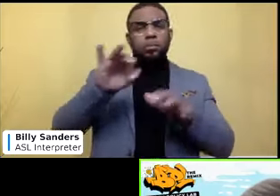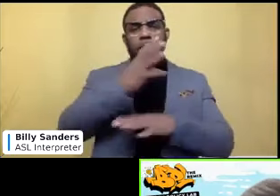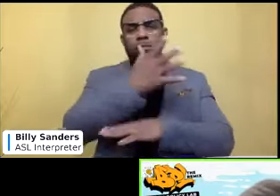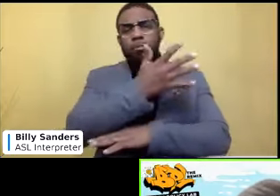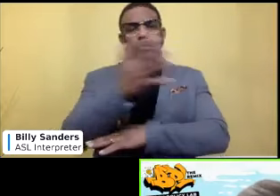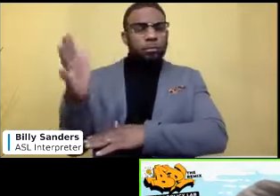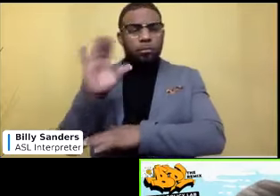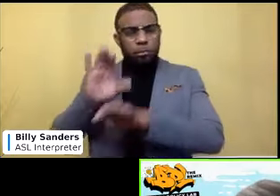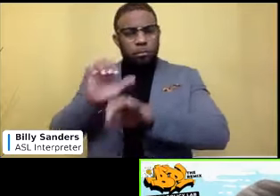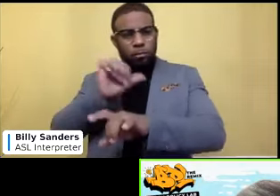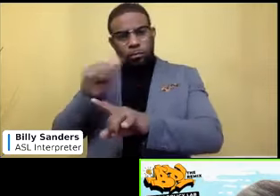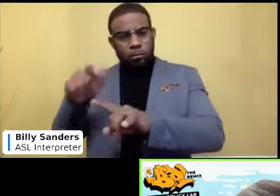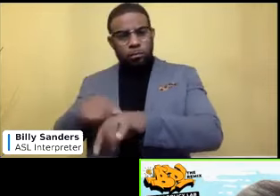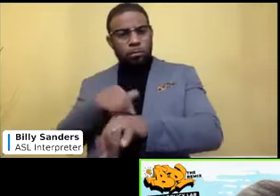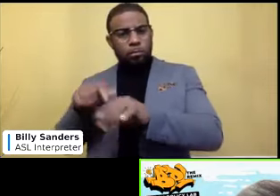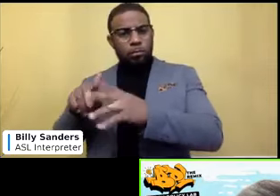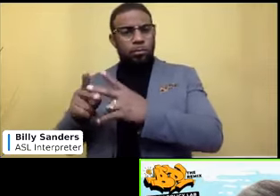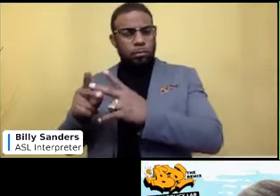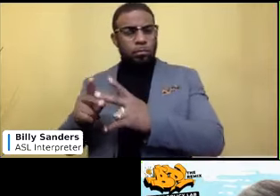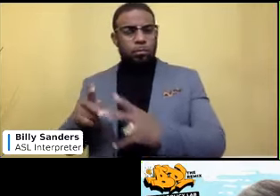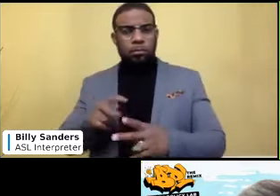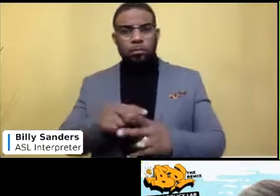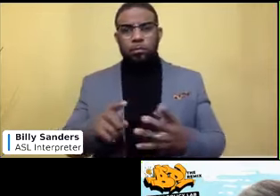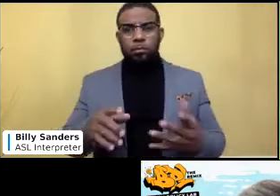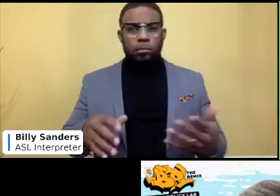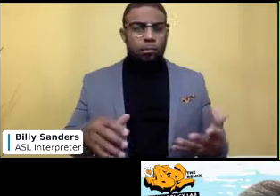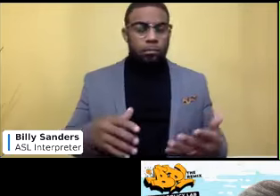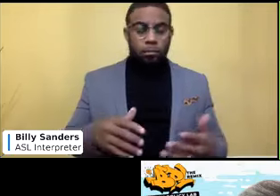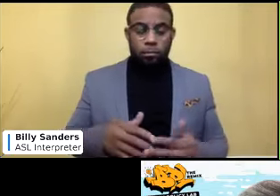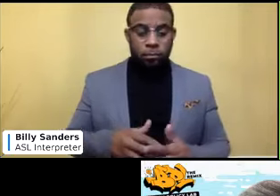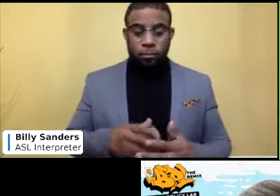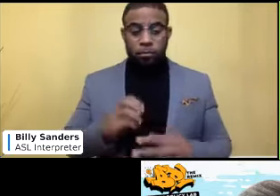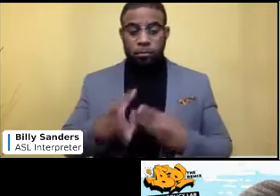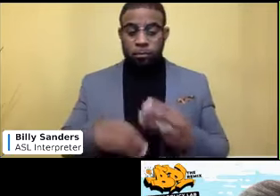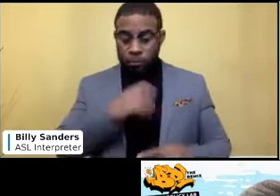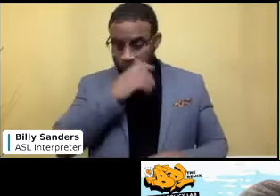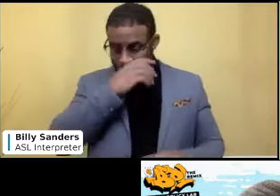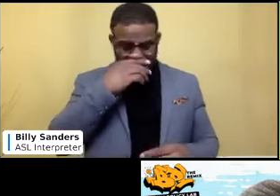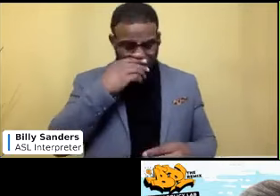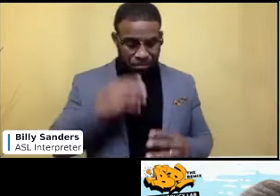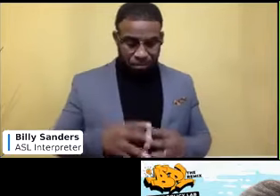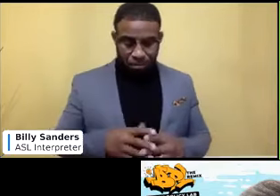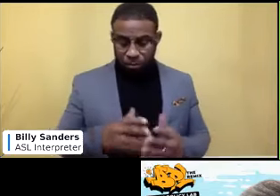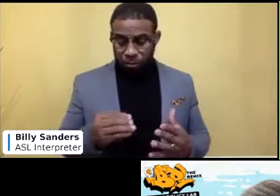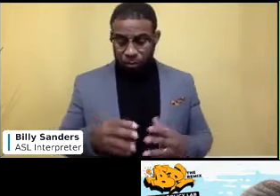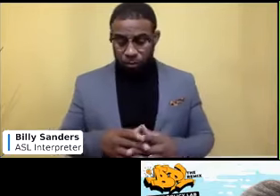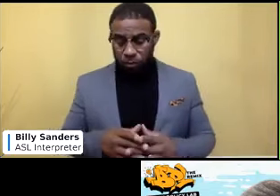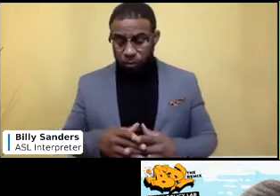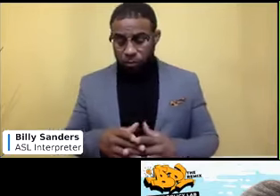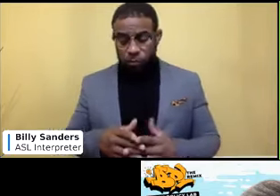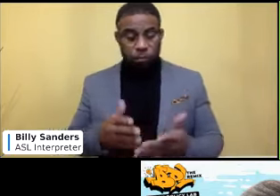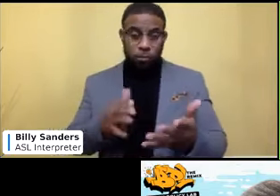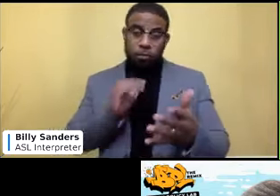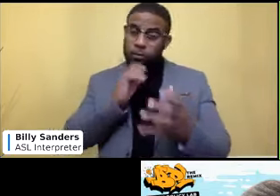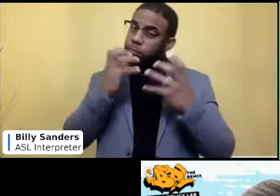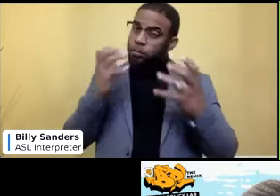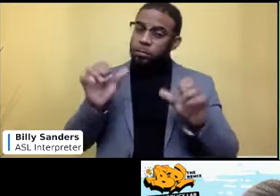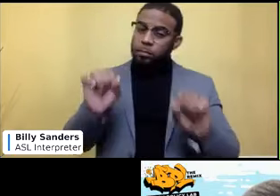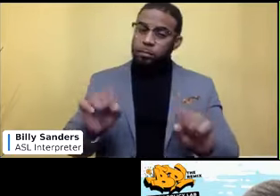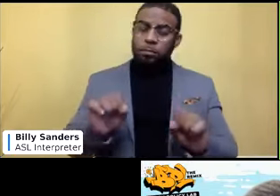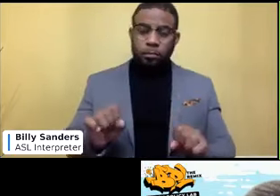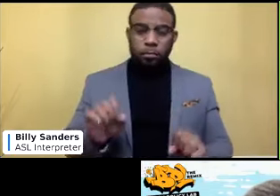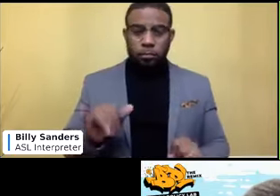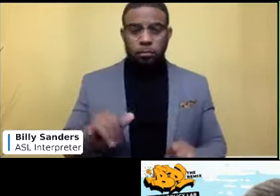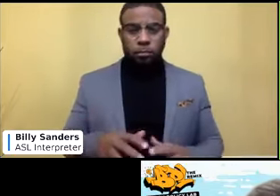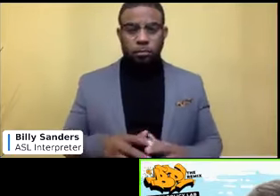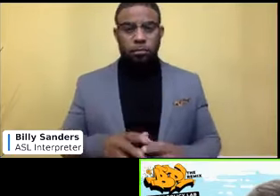being a second lung of the world, based on, and I think so. There's a lot of potential that the